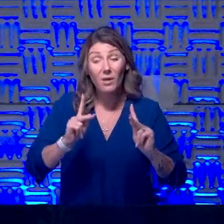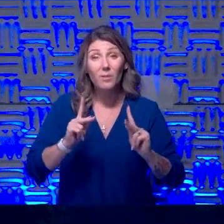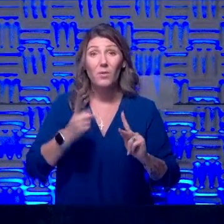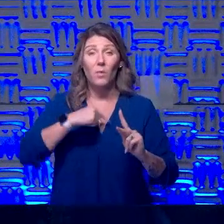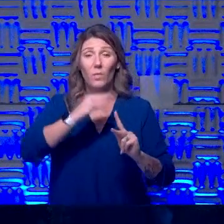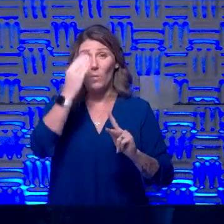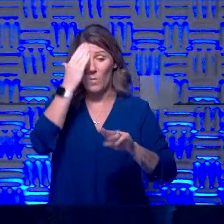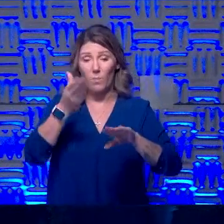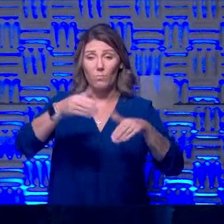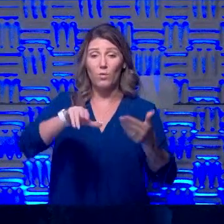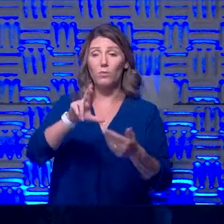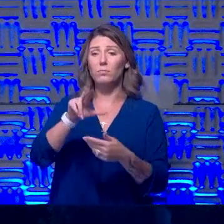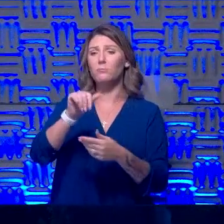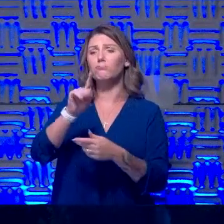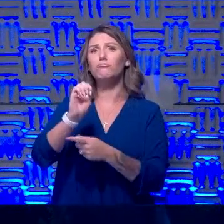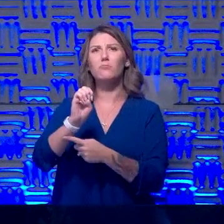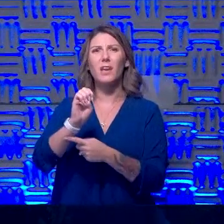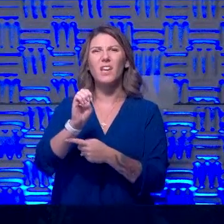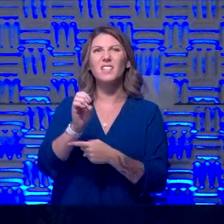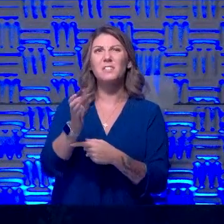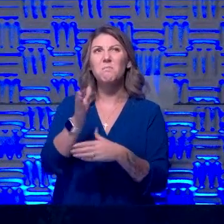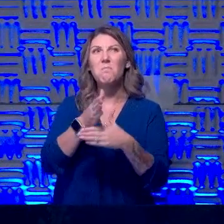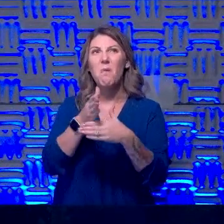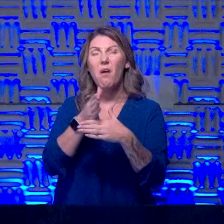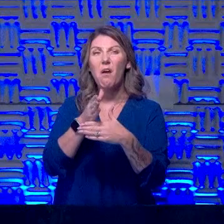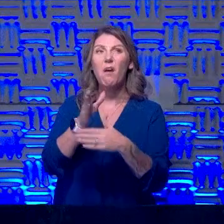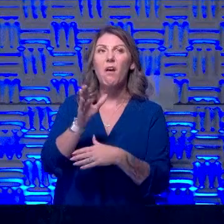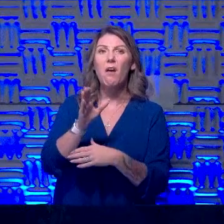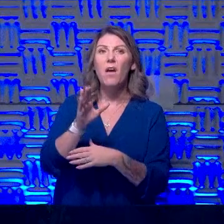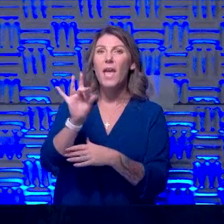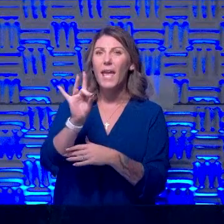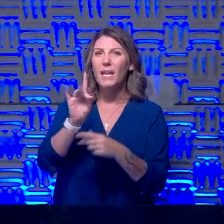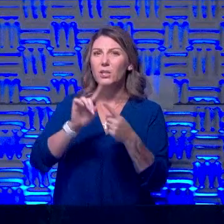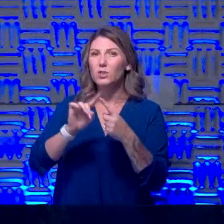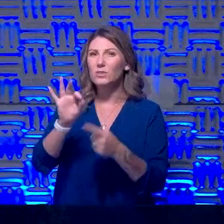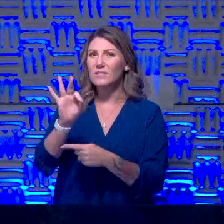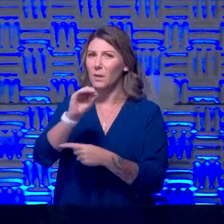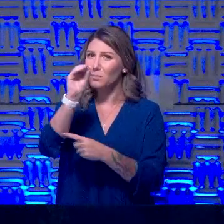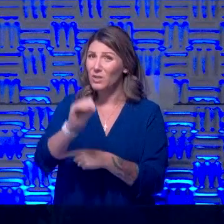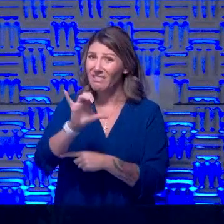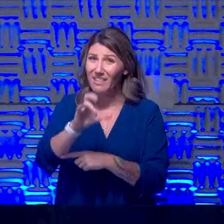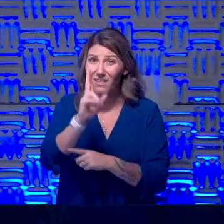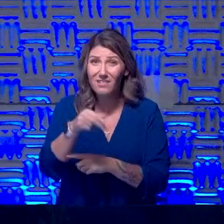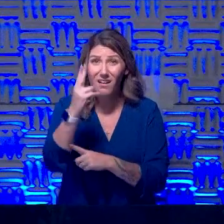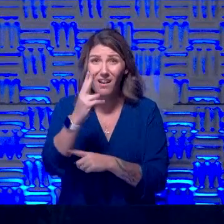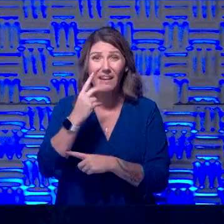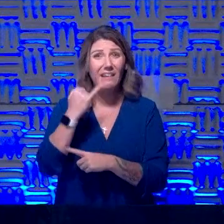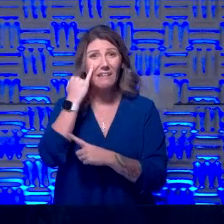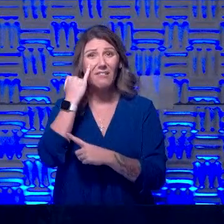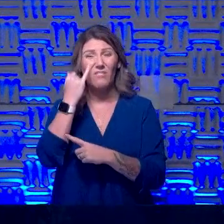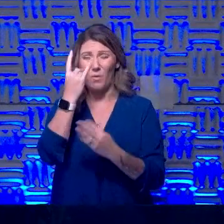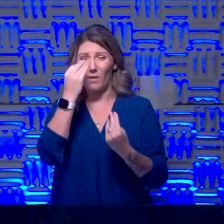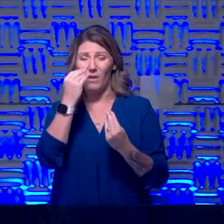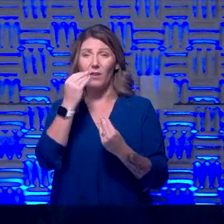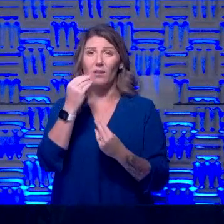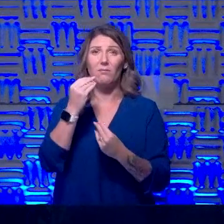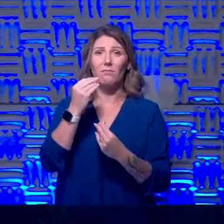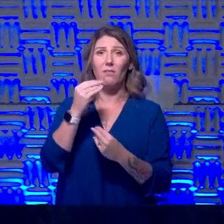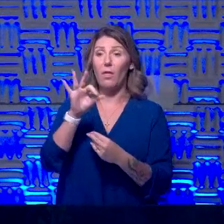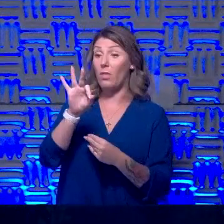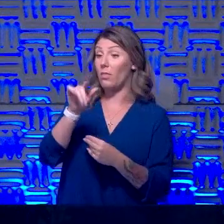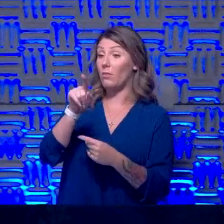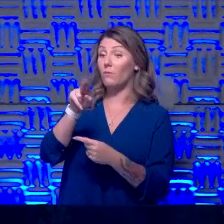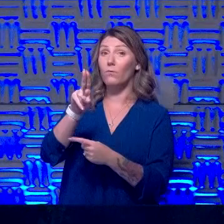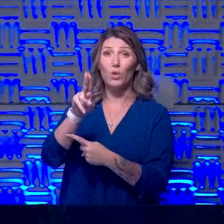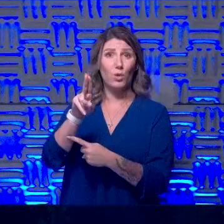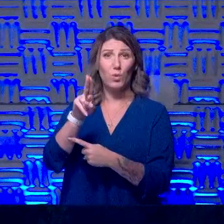that our mortality rate here runs about 8 to 9%, which is still really high. If you think about that, the influenza, the folks, we